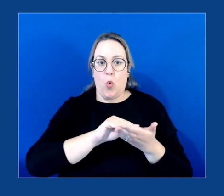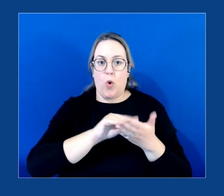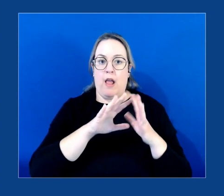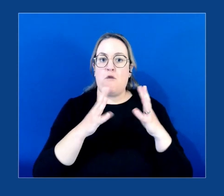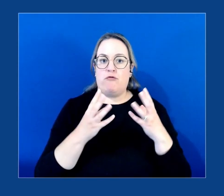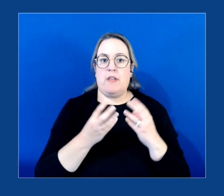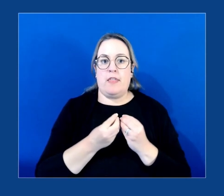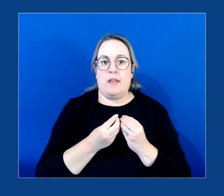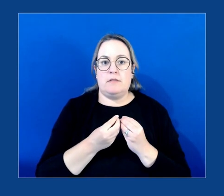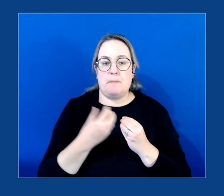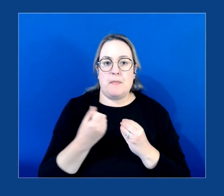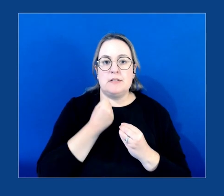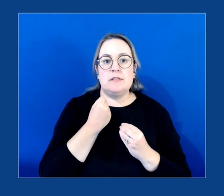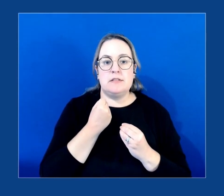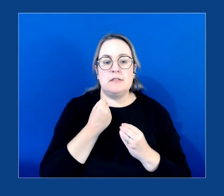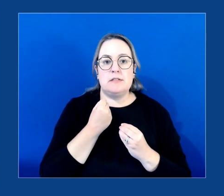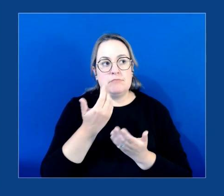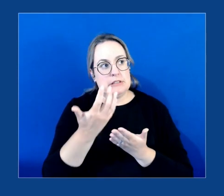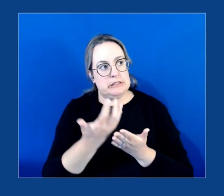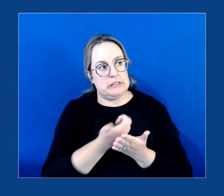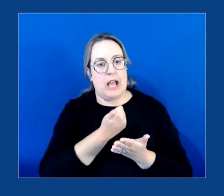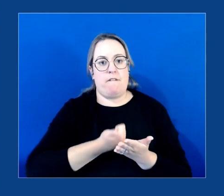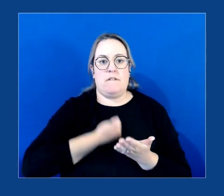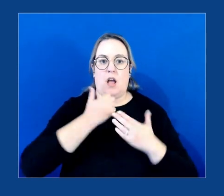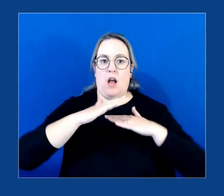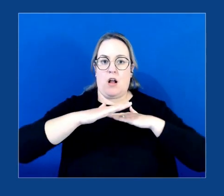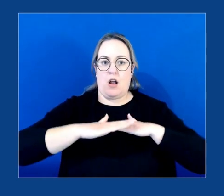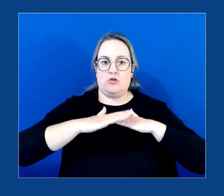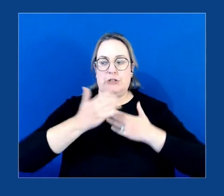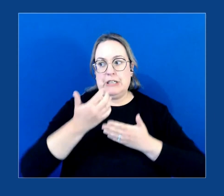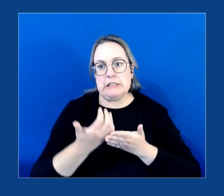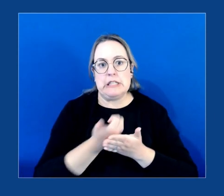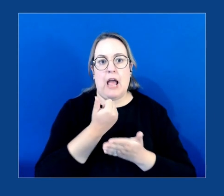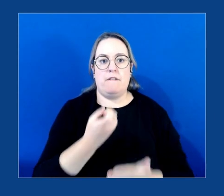we're basically saving this country and saving ourselves too.